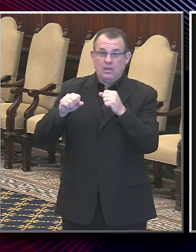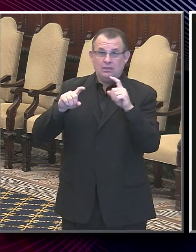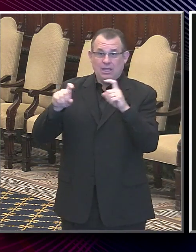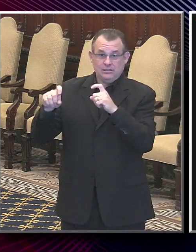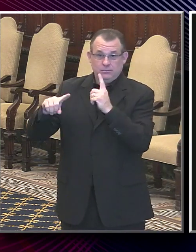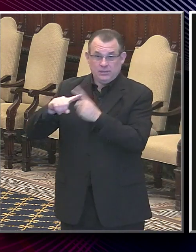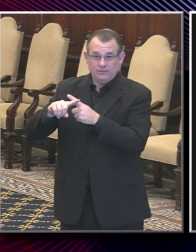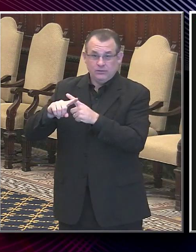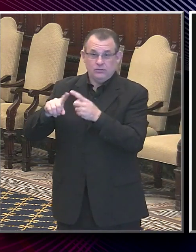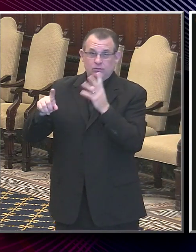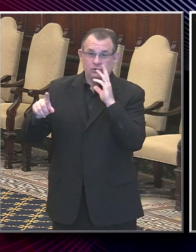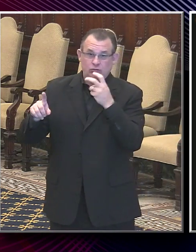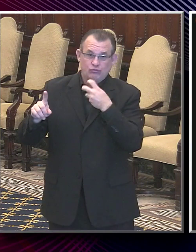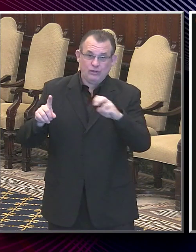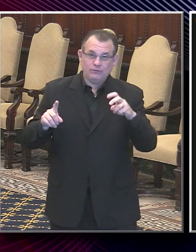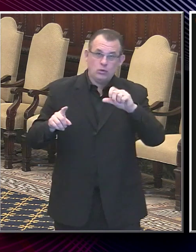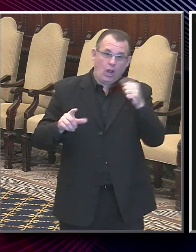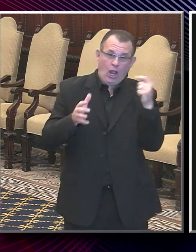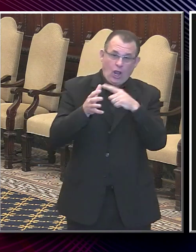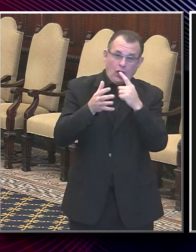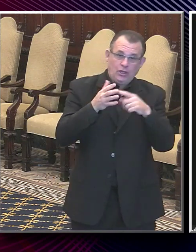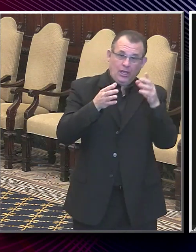the alternative and special detention unit?